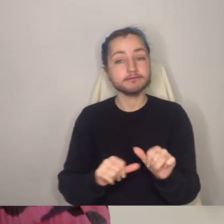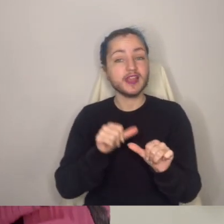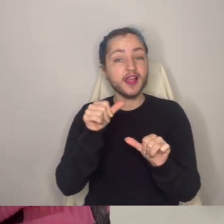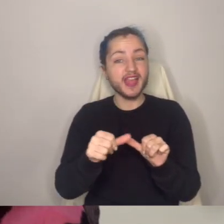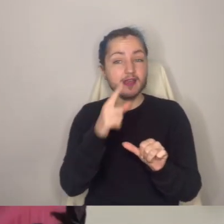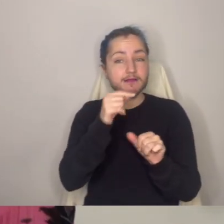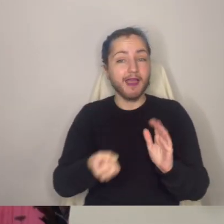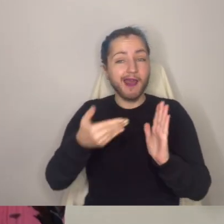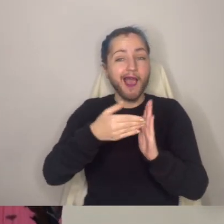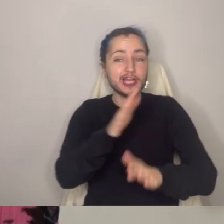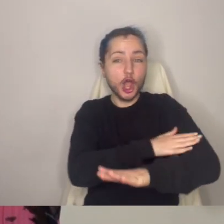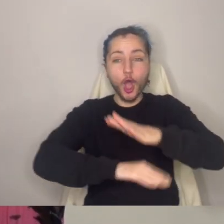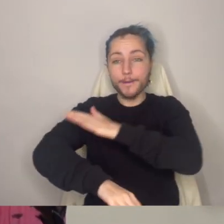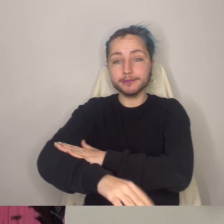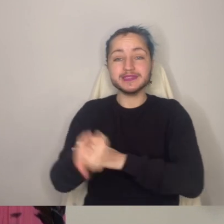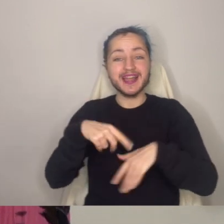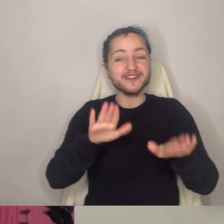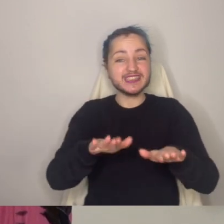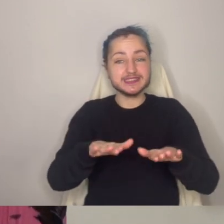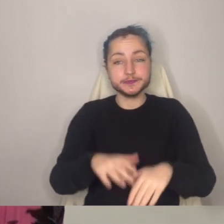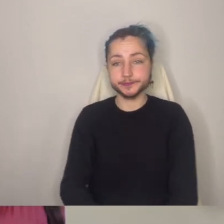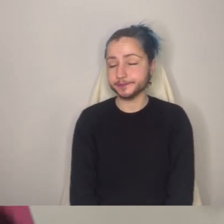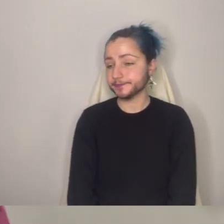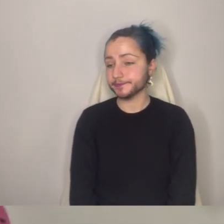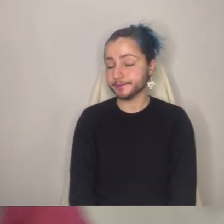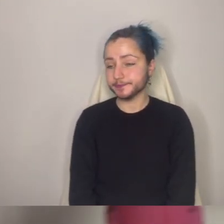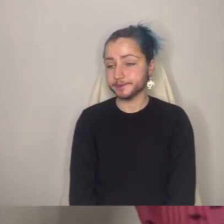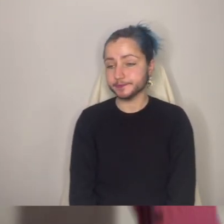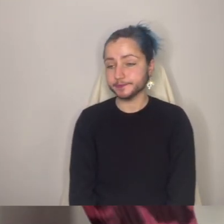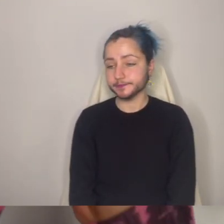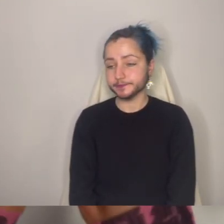and then we can start to add some arms and some feet.